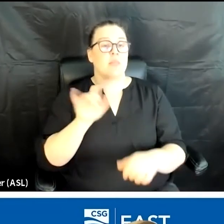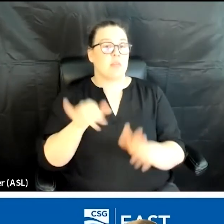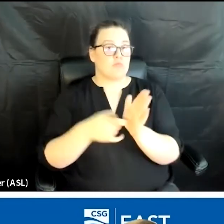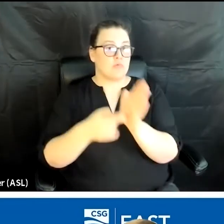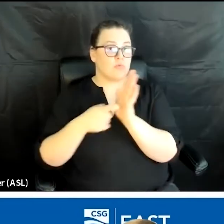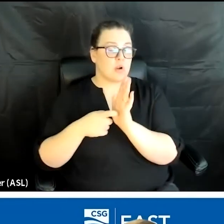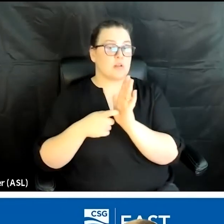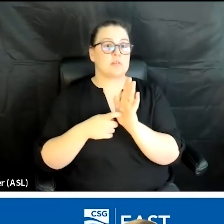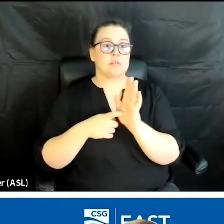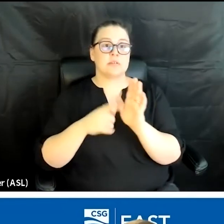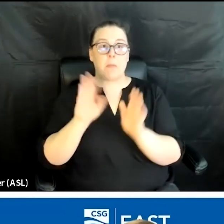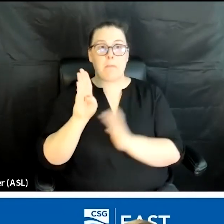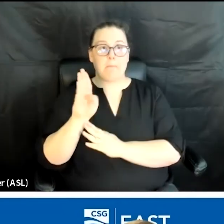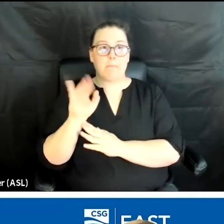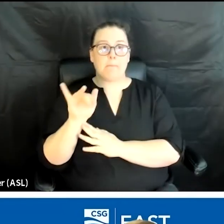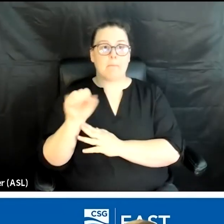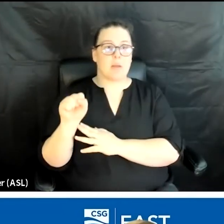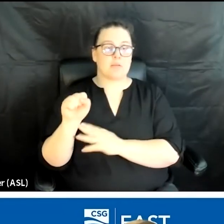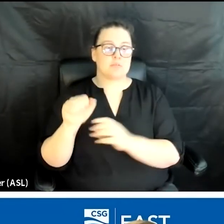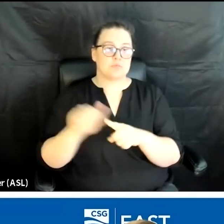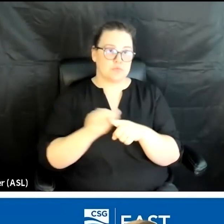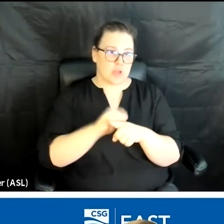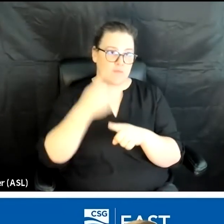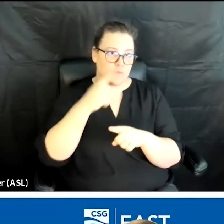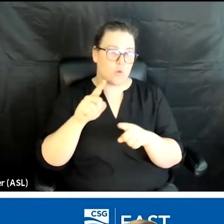in continuing education.